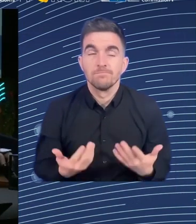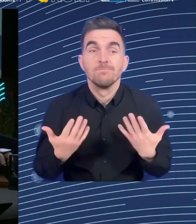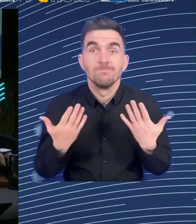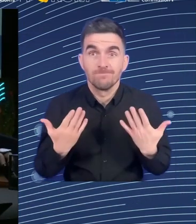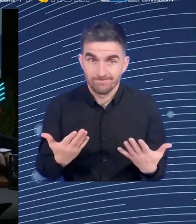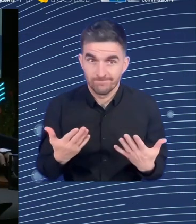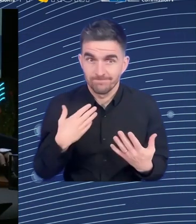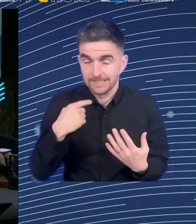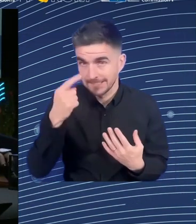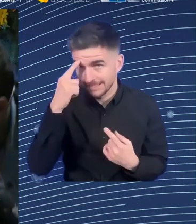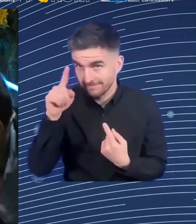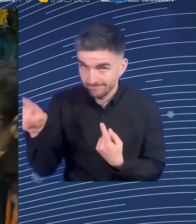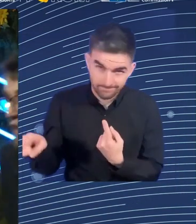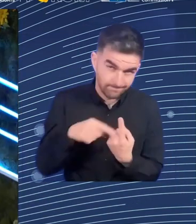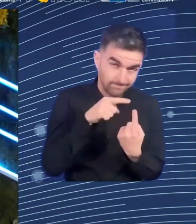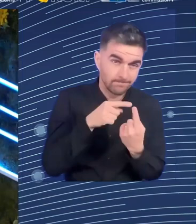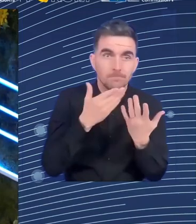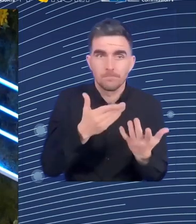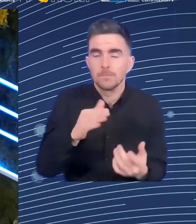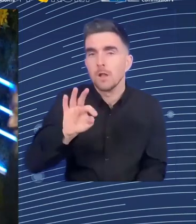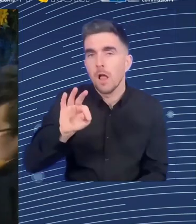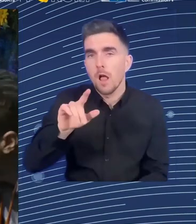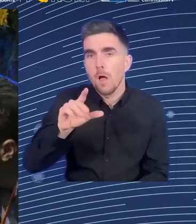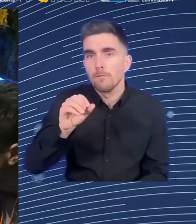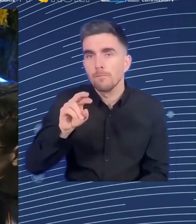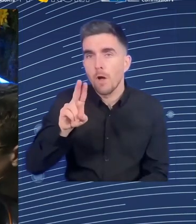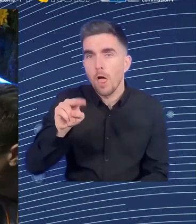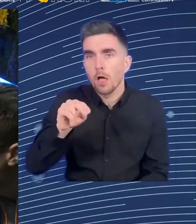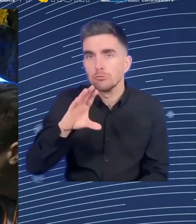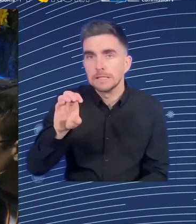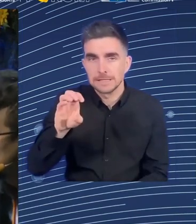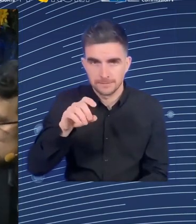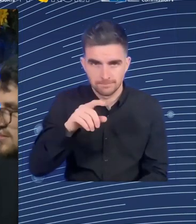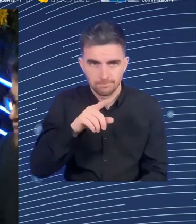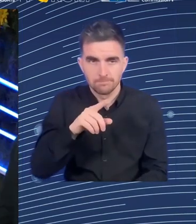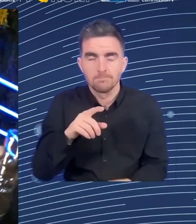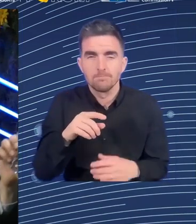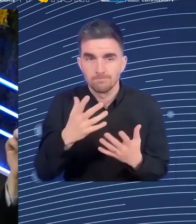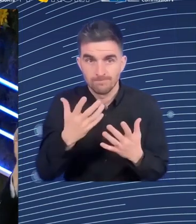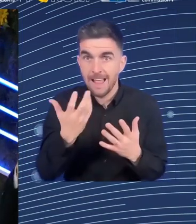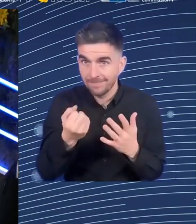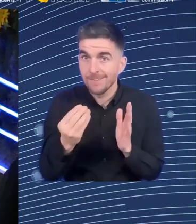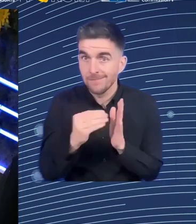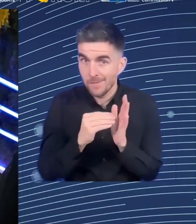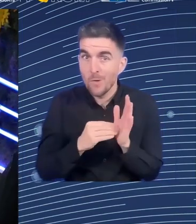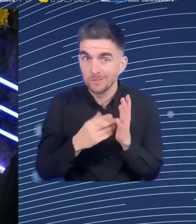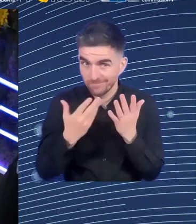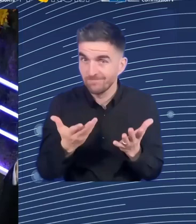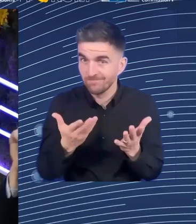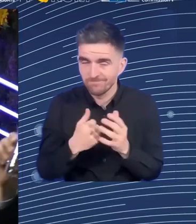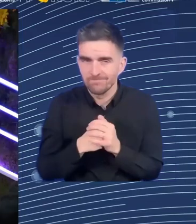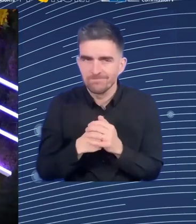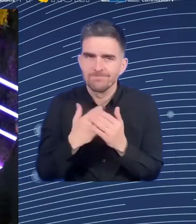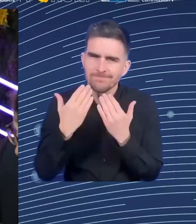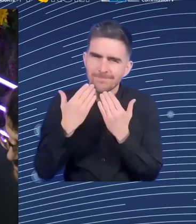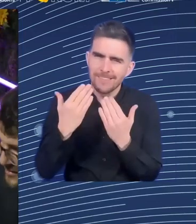very comprehensive analysis. And I know that we could go on for a long time because there are so many very interesting elements in